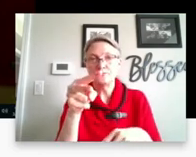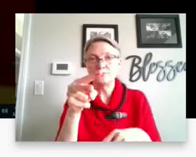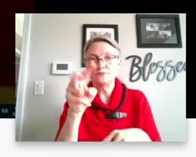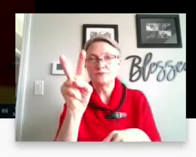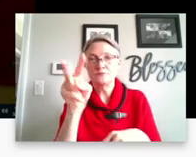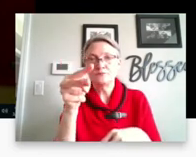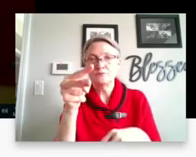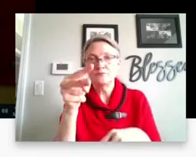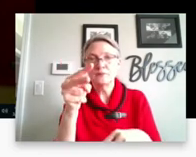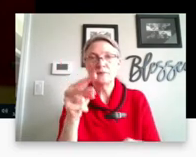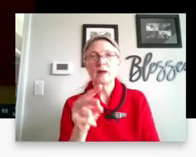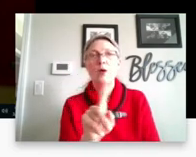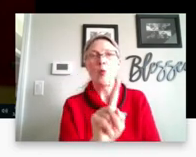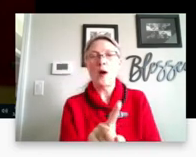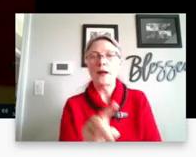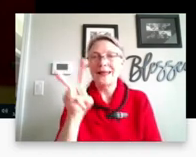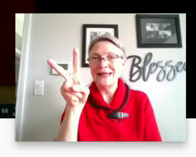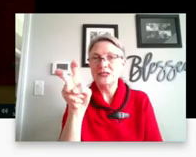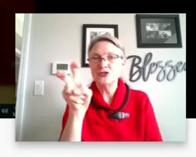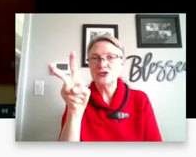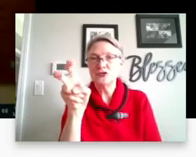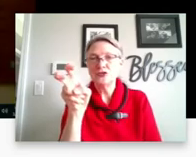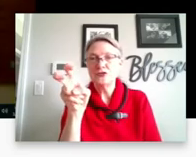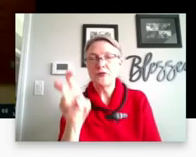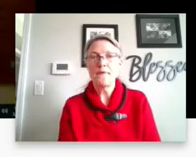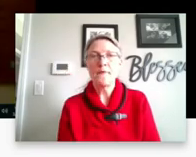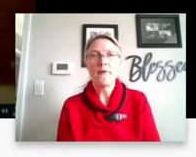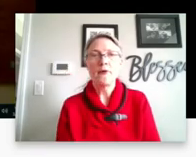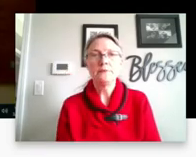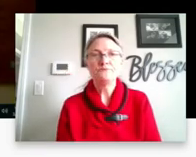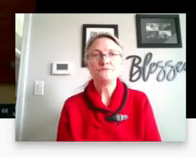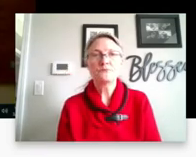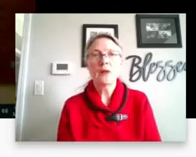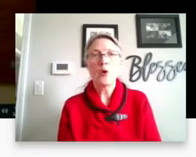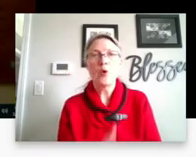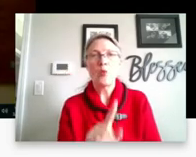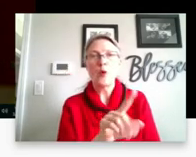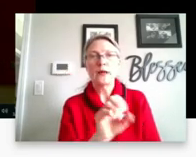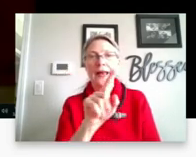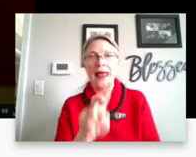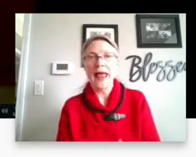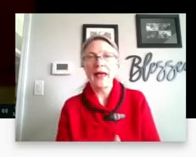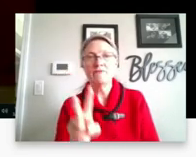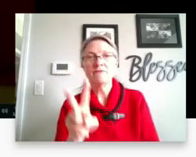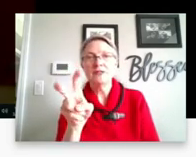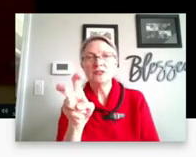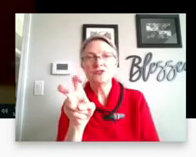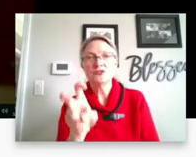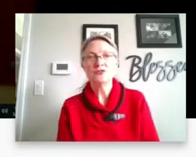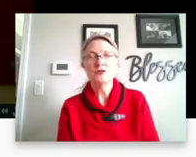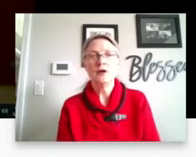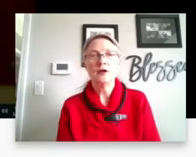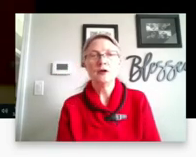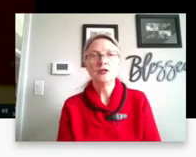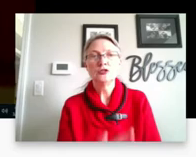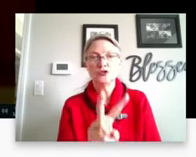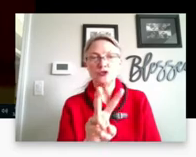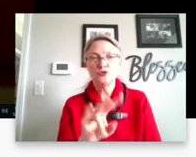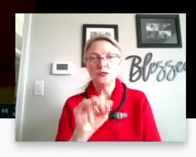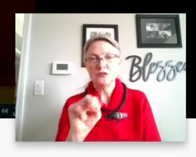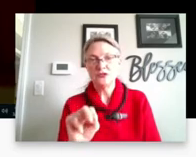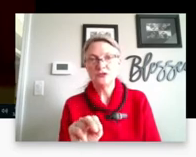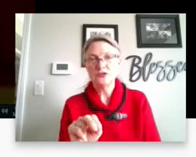notation for inch. So if you see that, that's what that means. I'll add another half inch, so I've got 1.5 inches, 2,